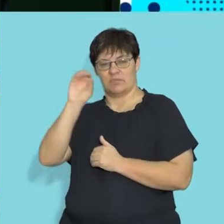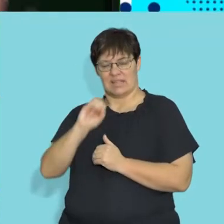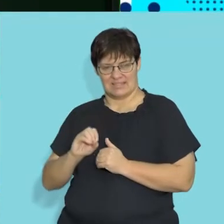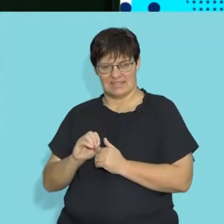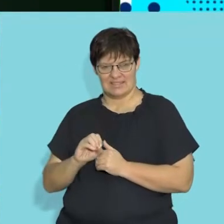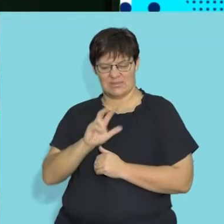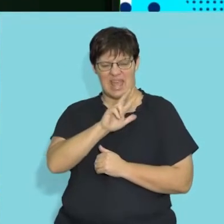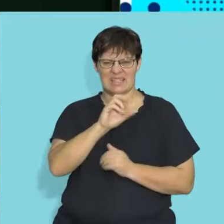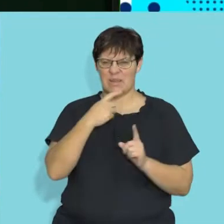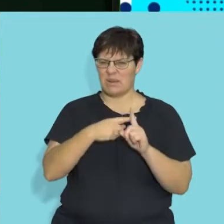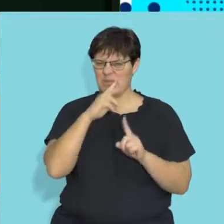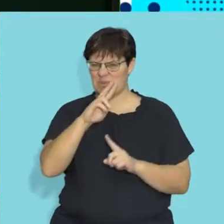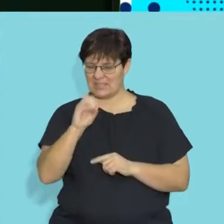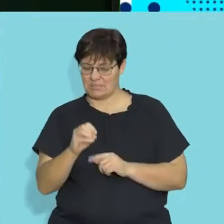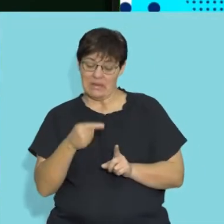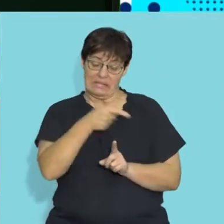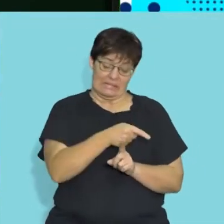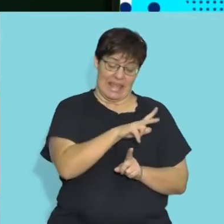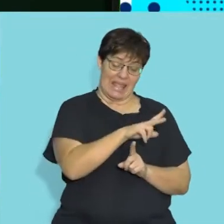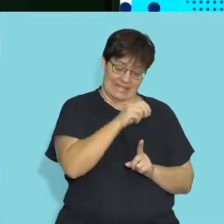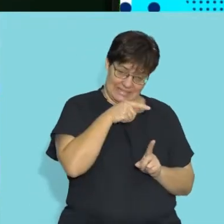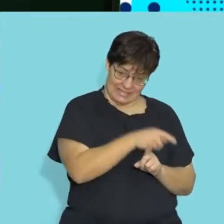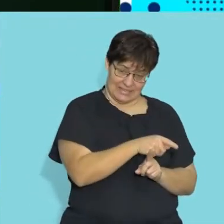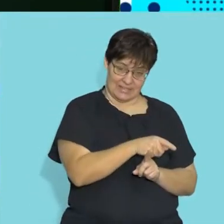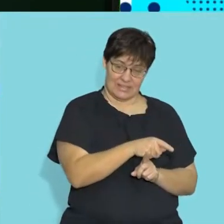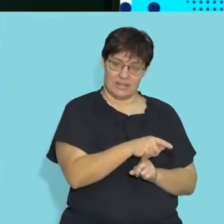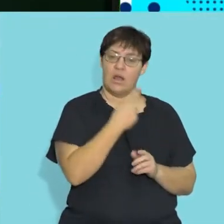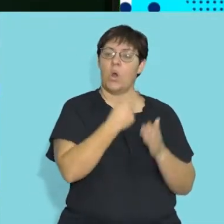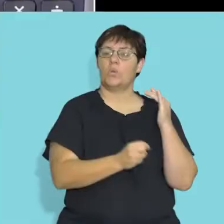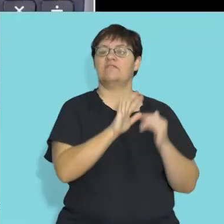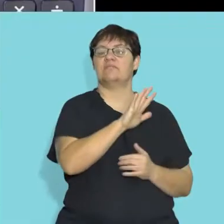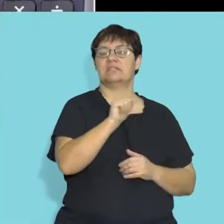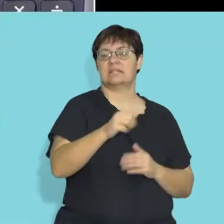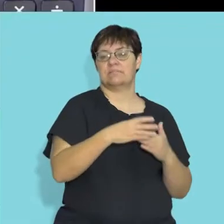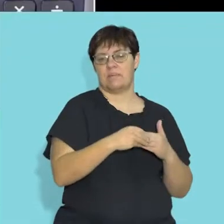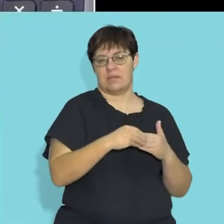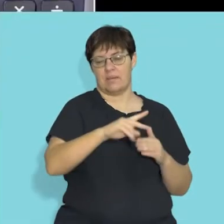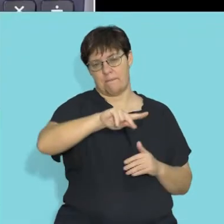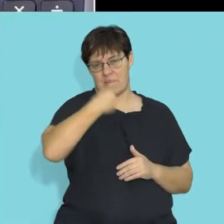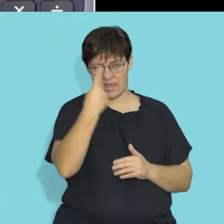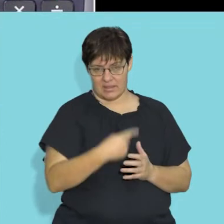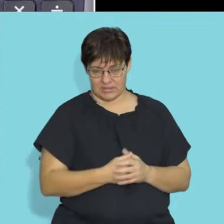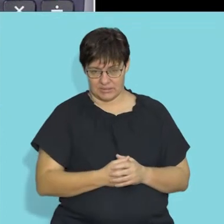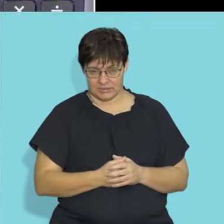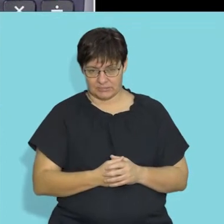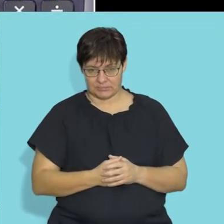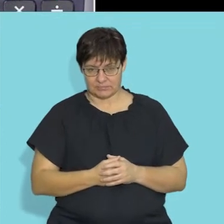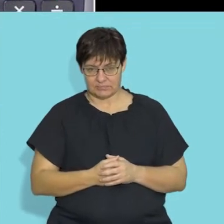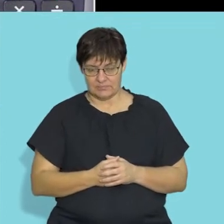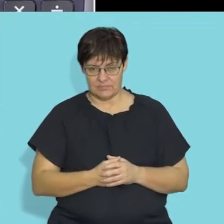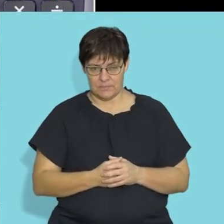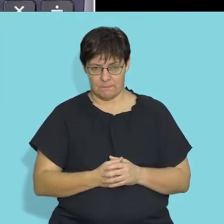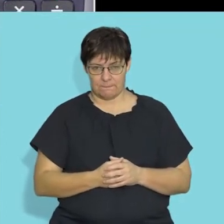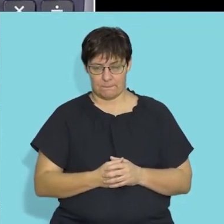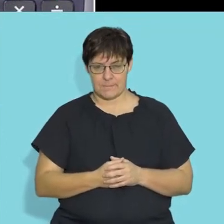increase of 25%. Remember the 80 plus the 20? So therefore you can clearly see here now only 56 members